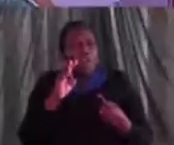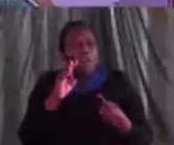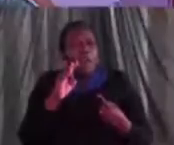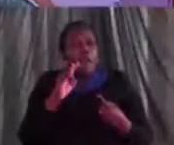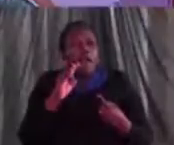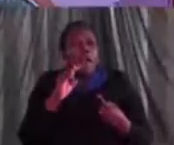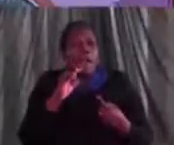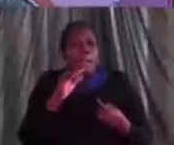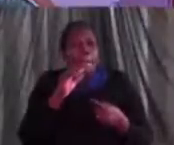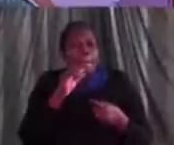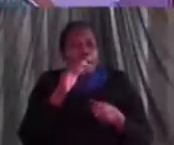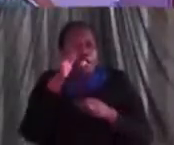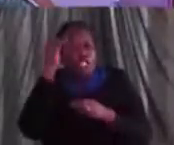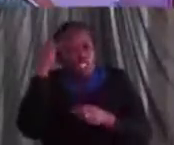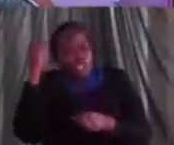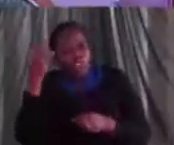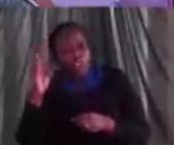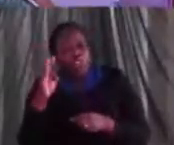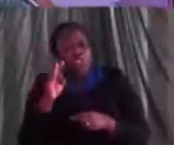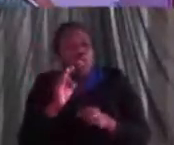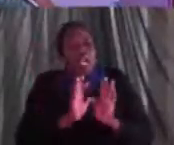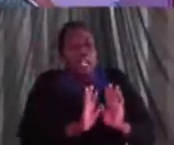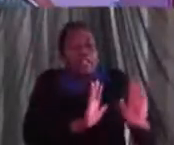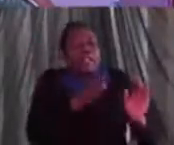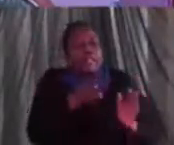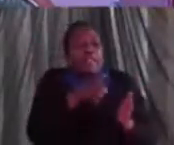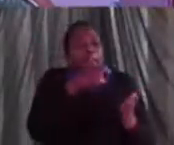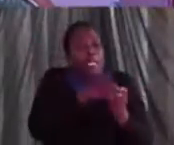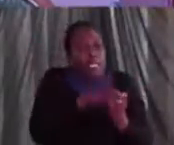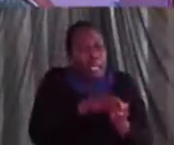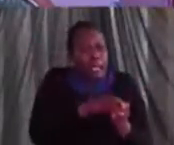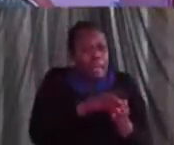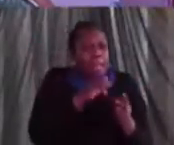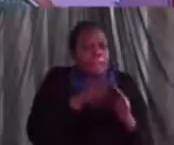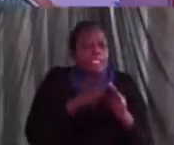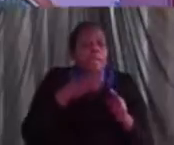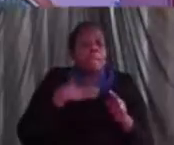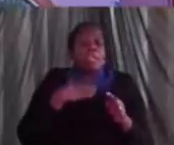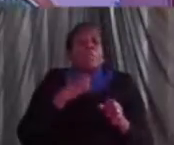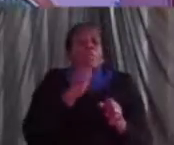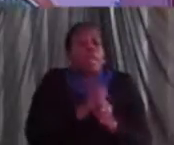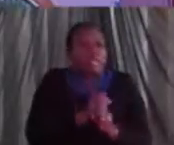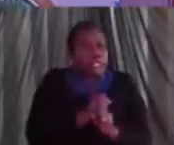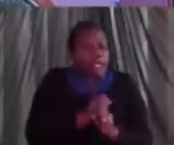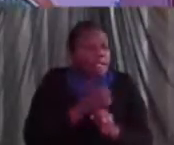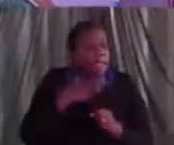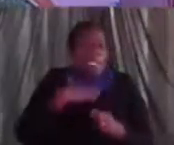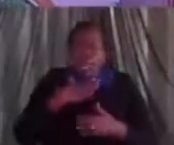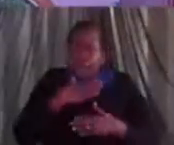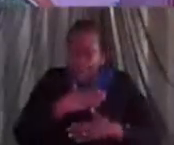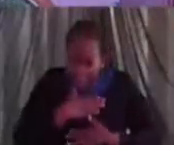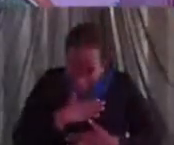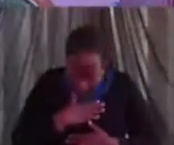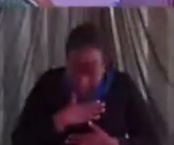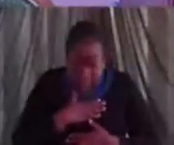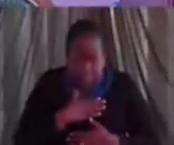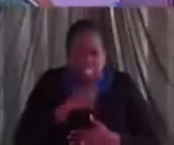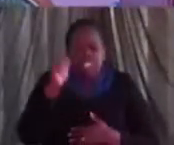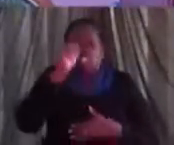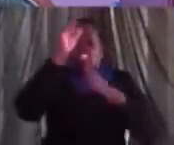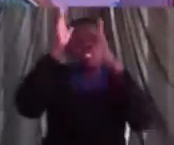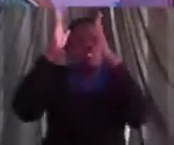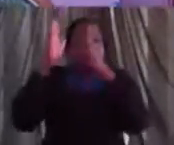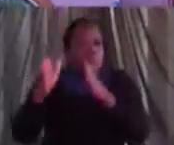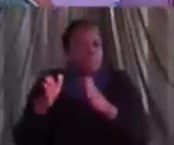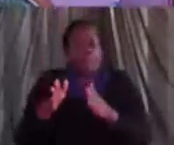recusal, and it worked. I respect teachers. I mean, I respect intellectuality.